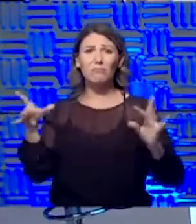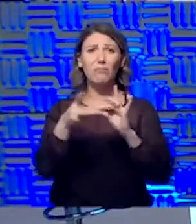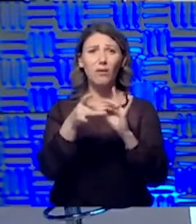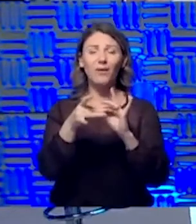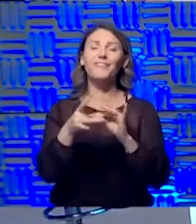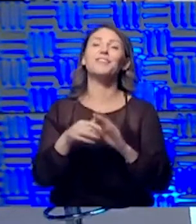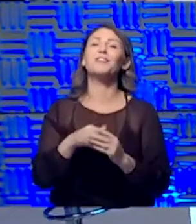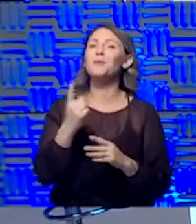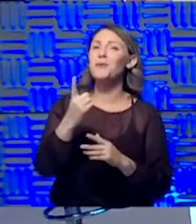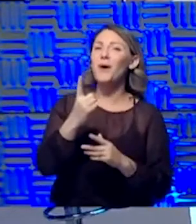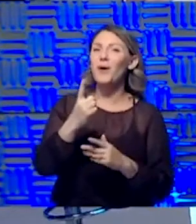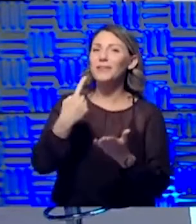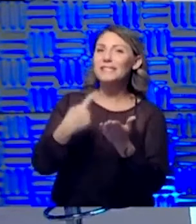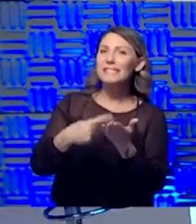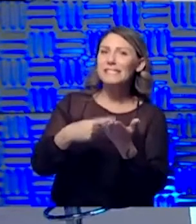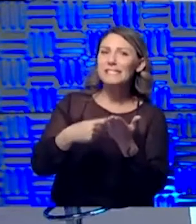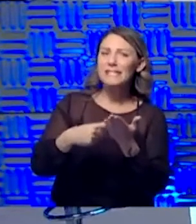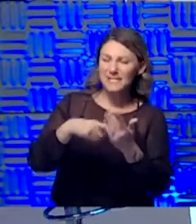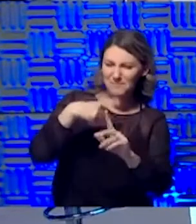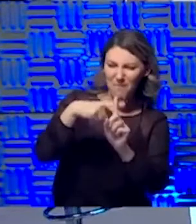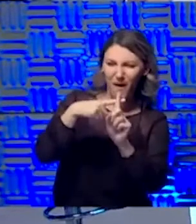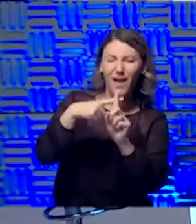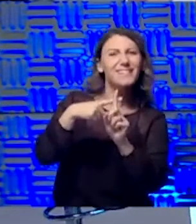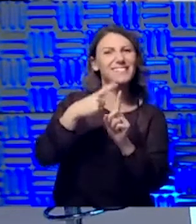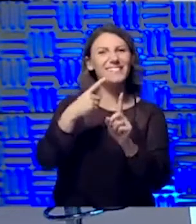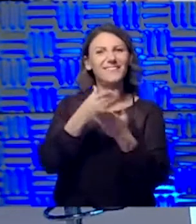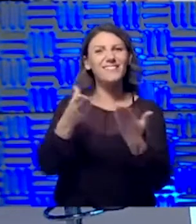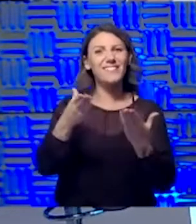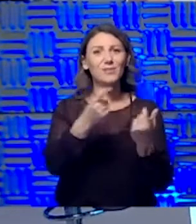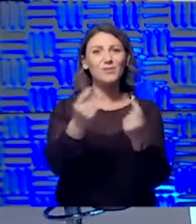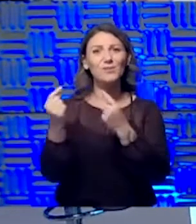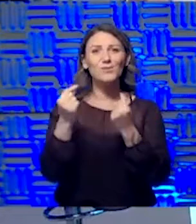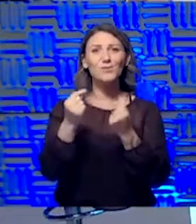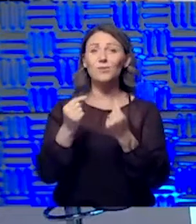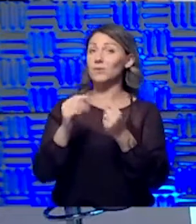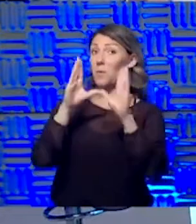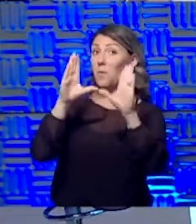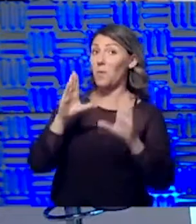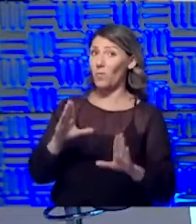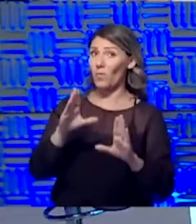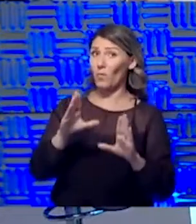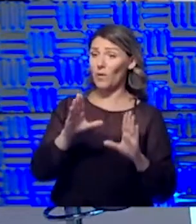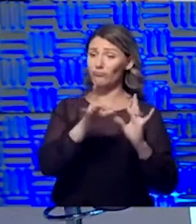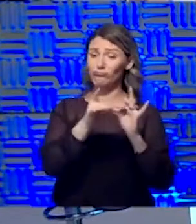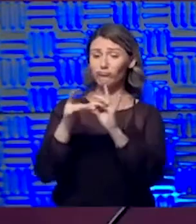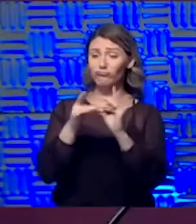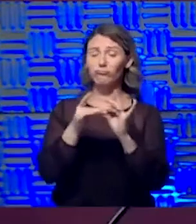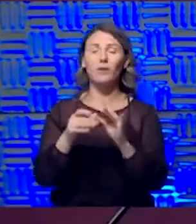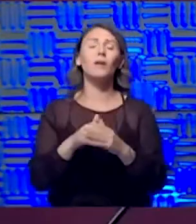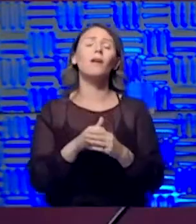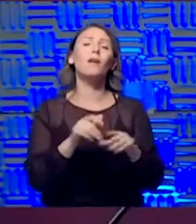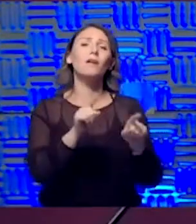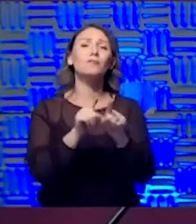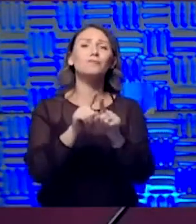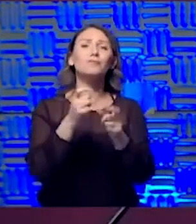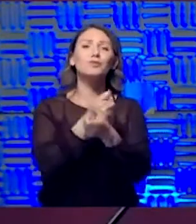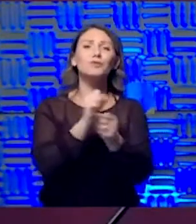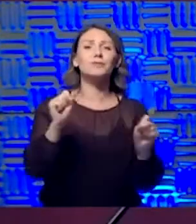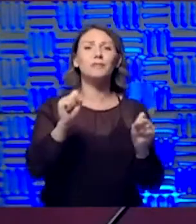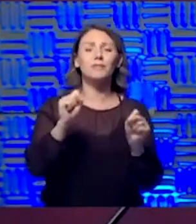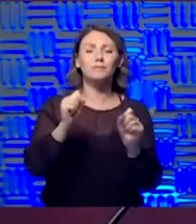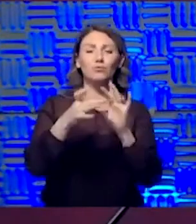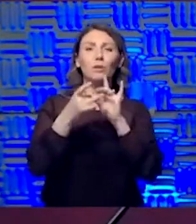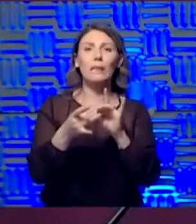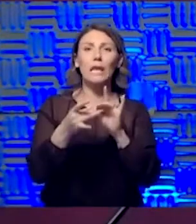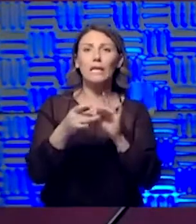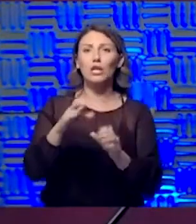upstream. I think that's a great analogy for us. Well, obviously, there's a lot of concern about safety around COVID-19.